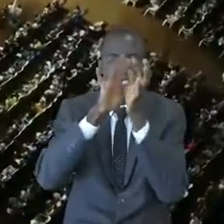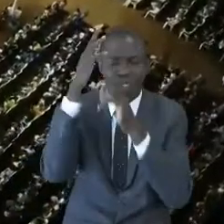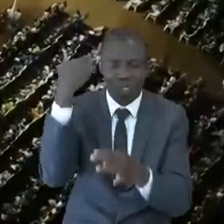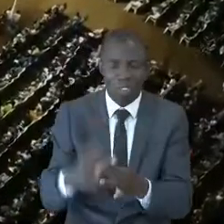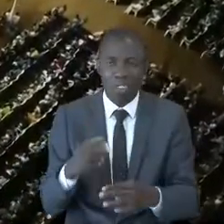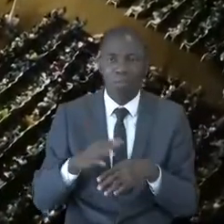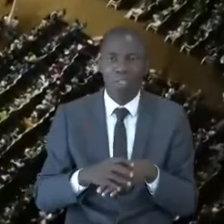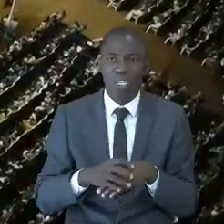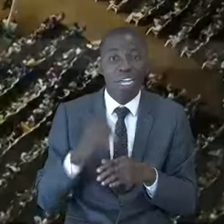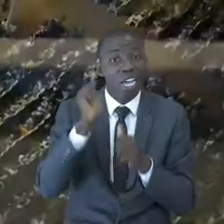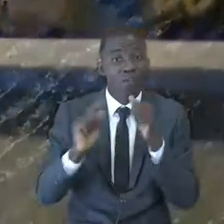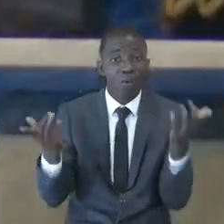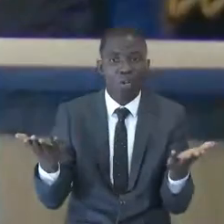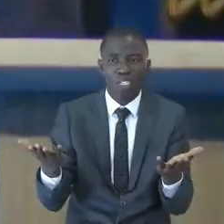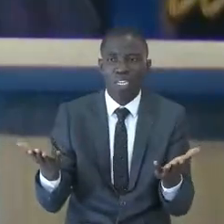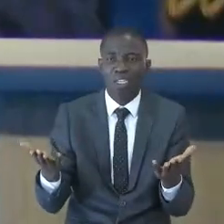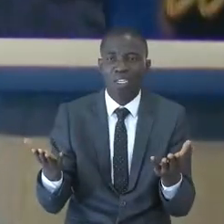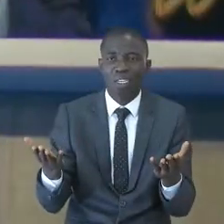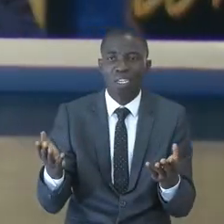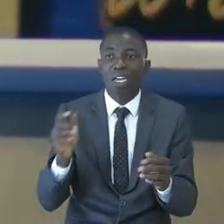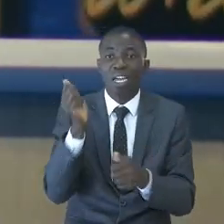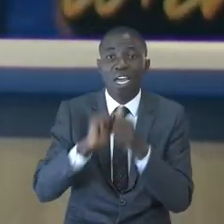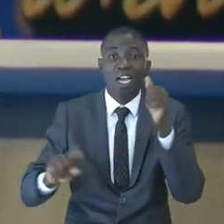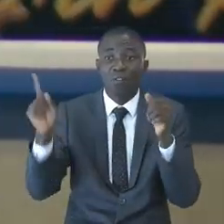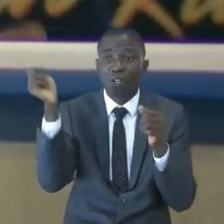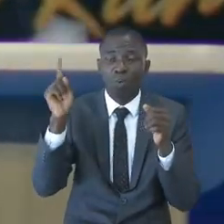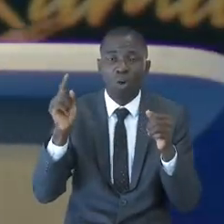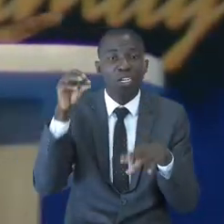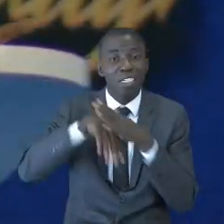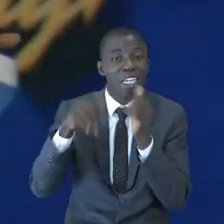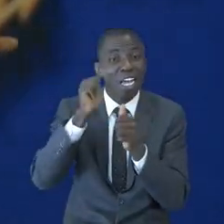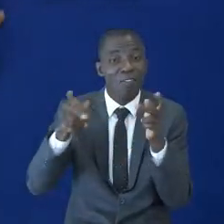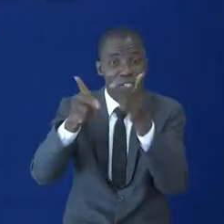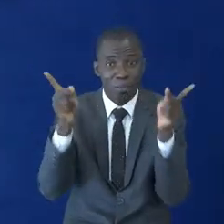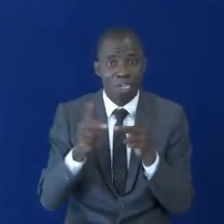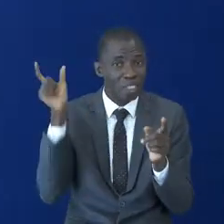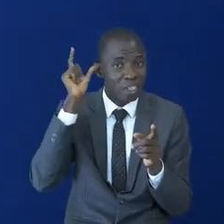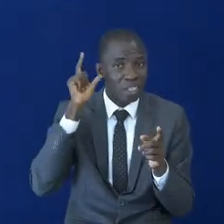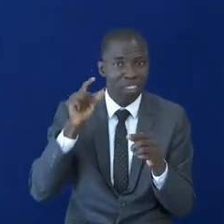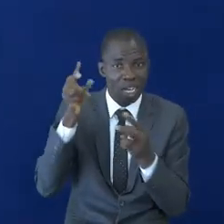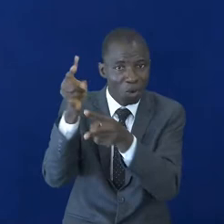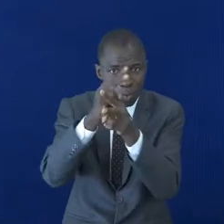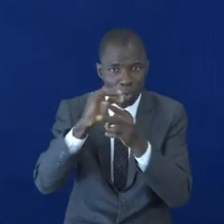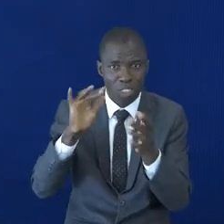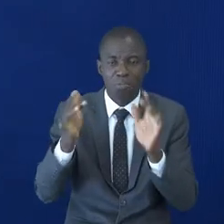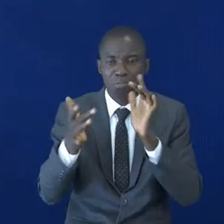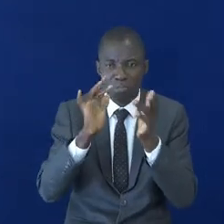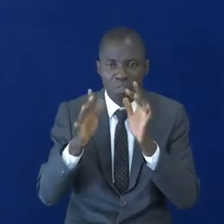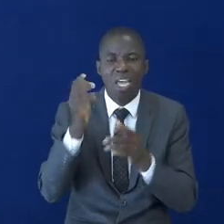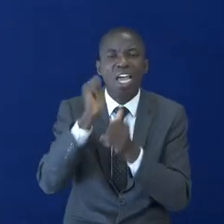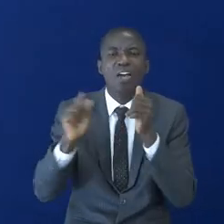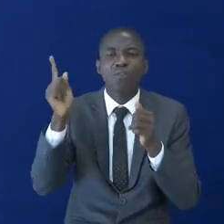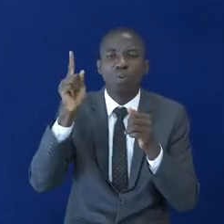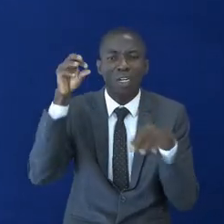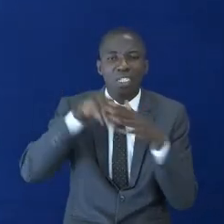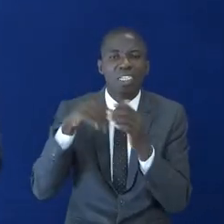And all of us who are here, all of us in every congregation, any country and every country of the